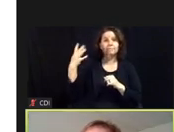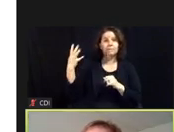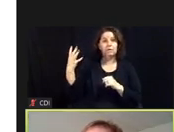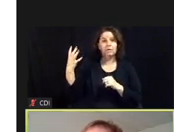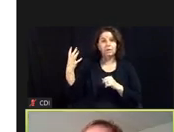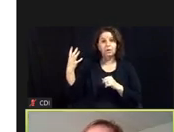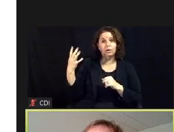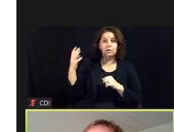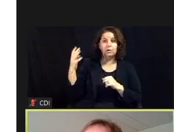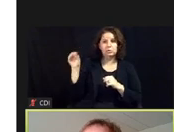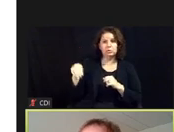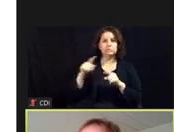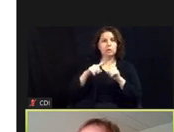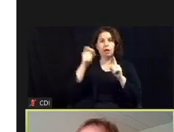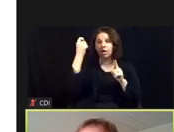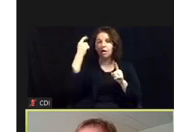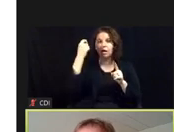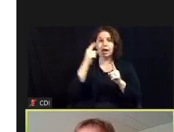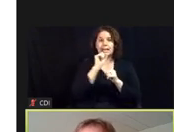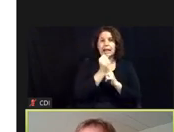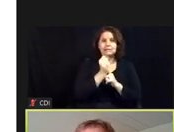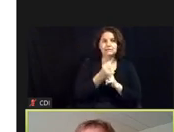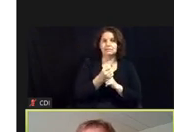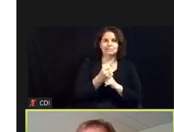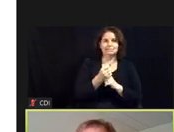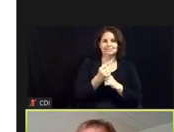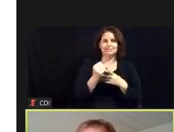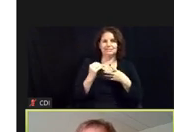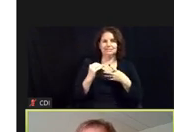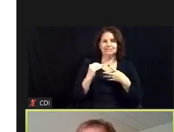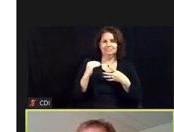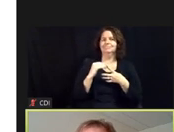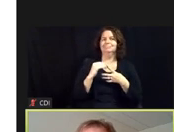that between the substantial and the widespread. Next, please.